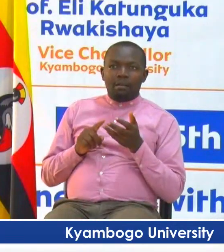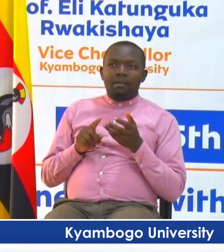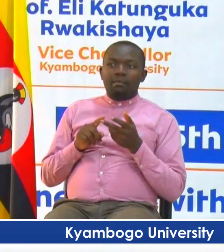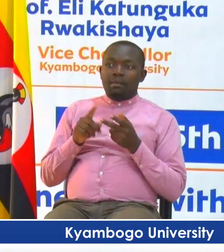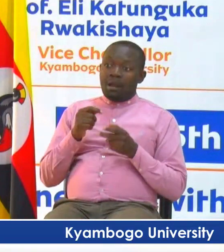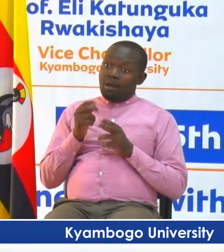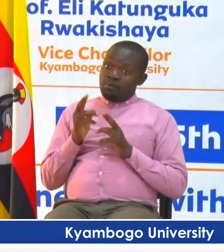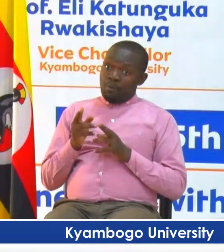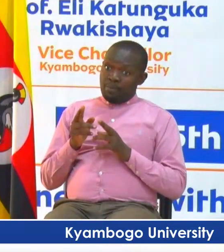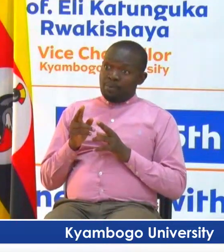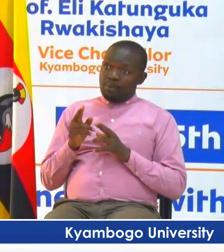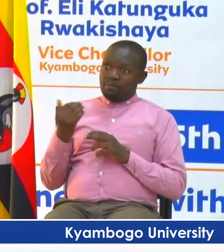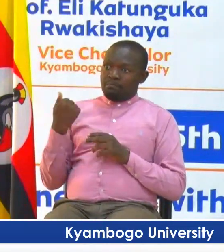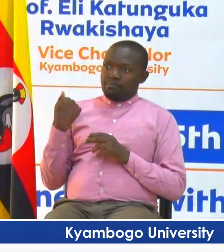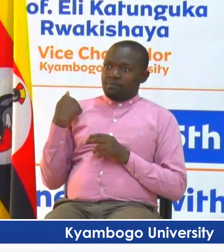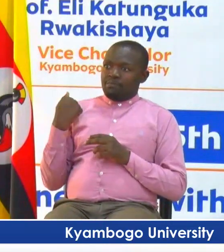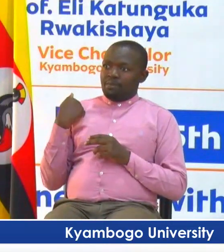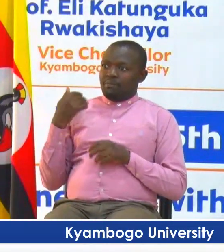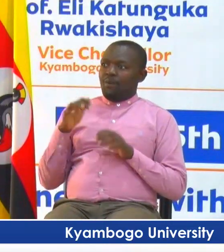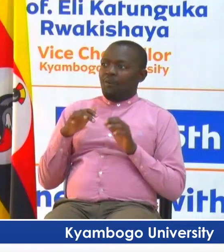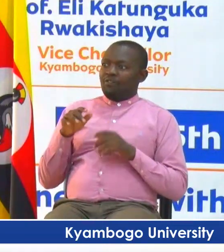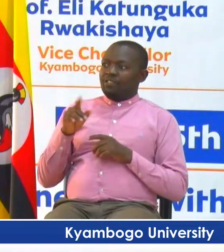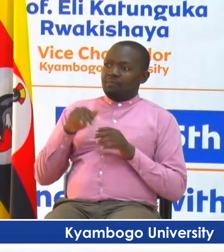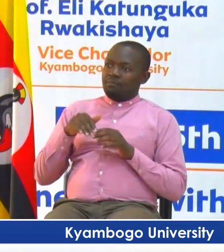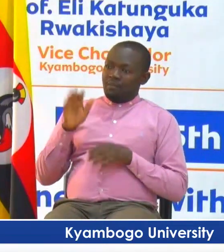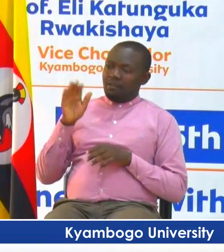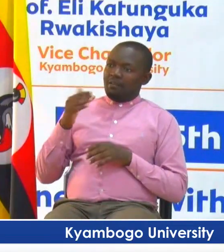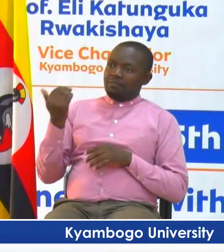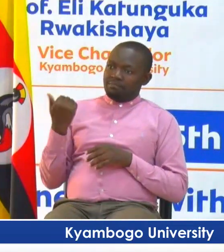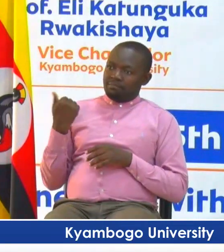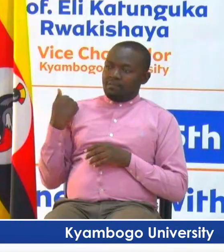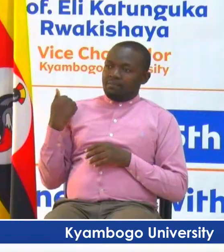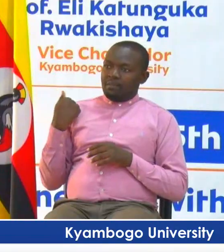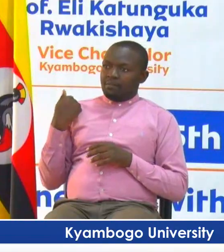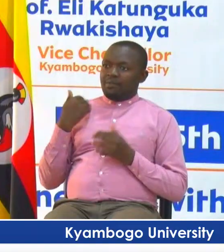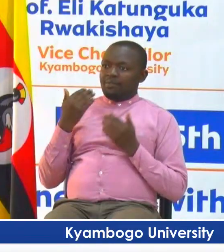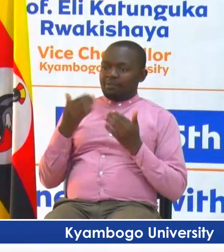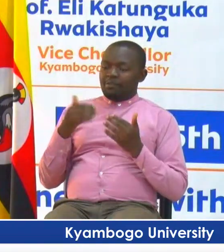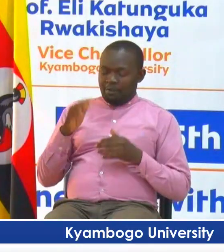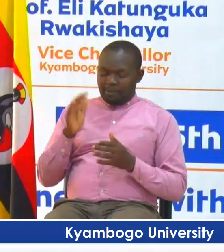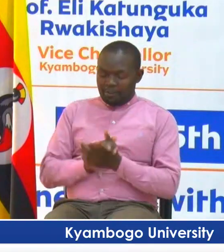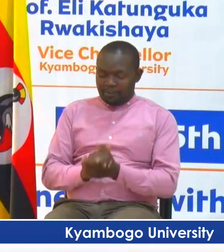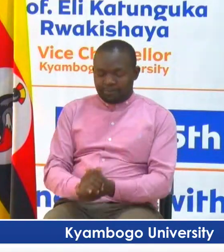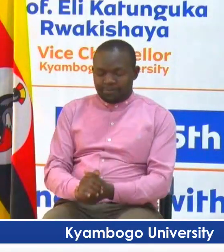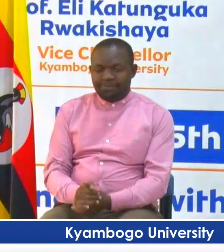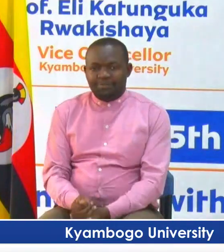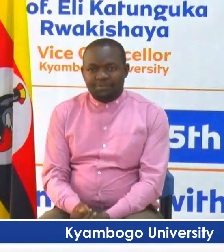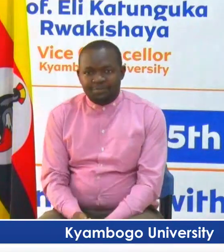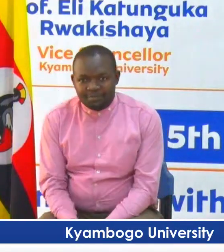going to frequent our offices more and more. Thank you very much.